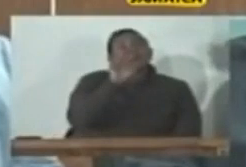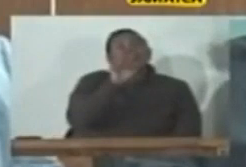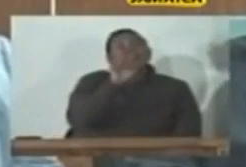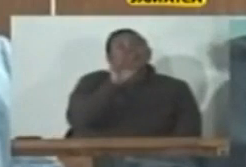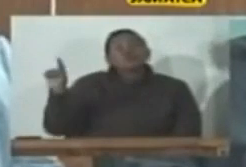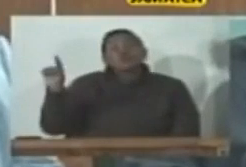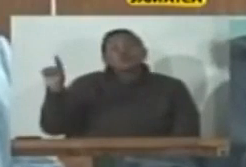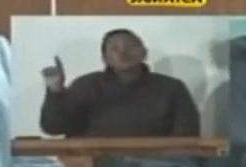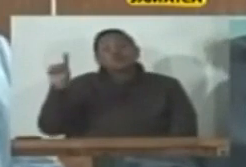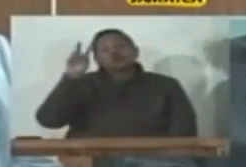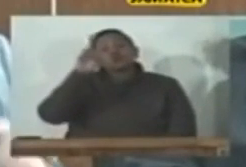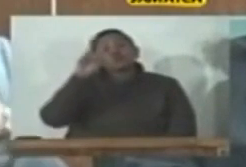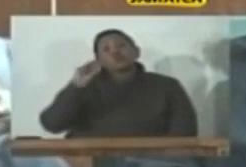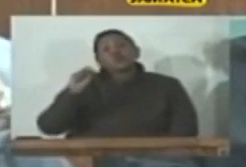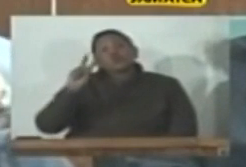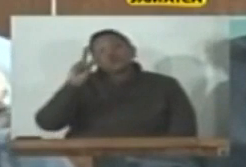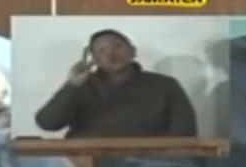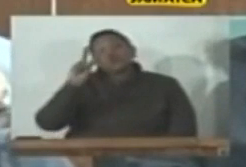that time,